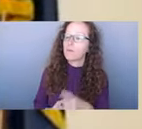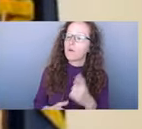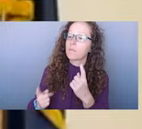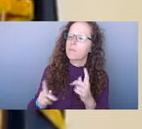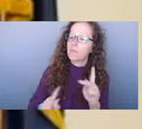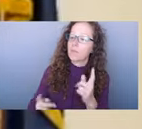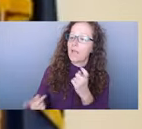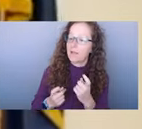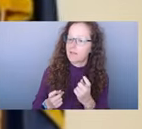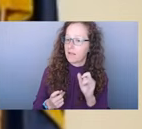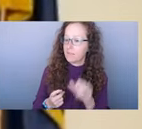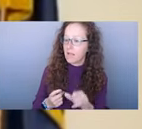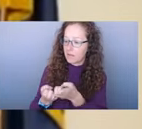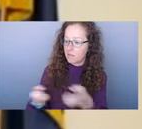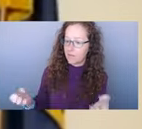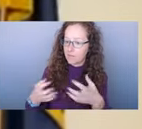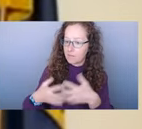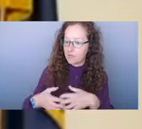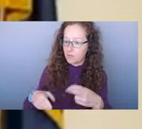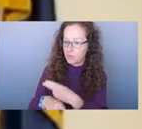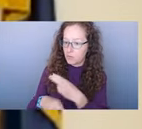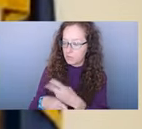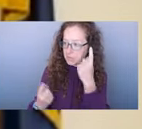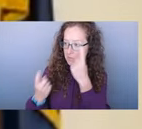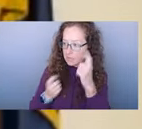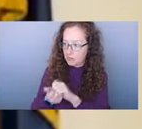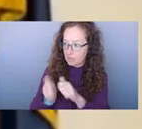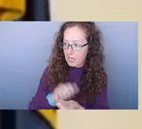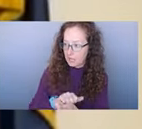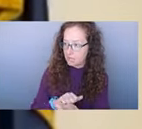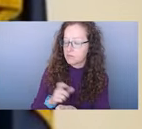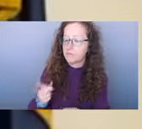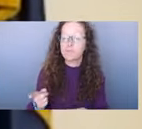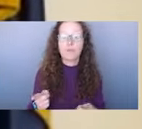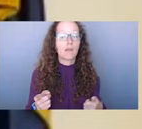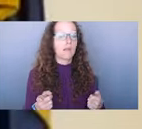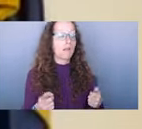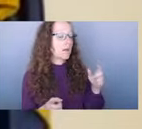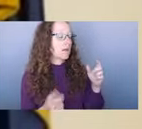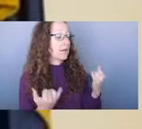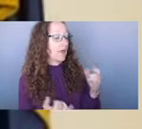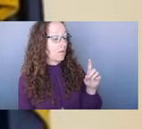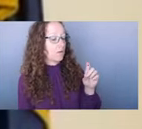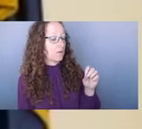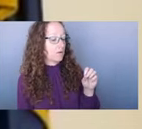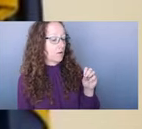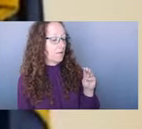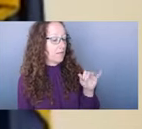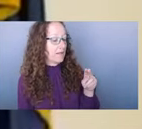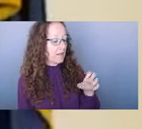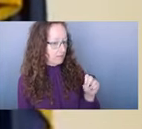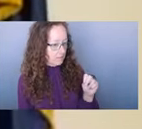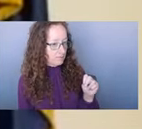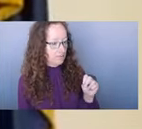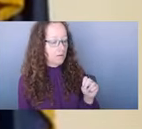so our tabulation equipment is Dominion. We actually use Democracy Suite 5.5B. And when we go through